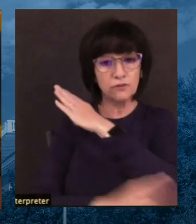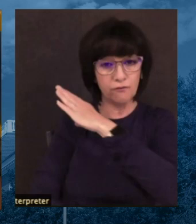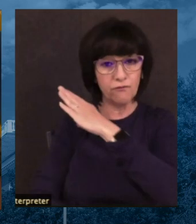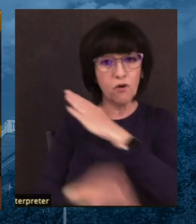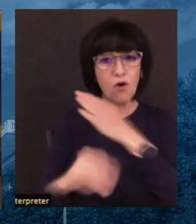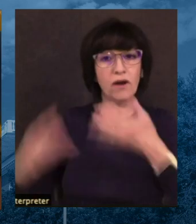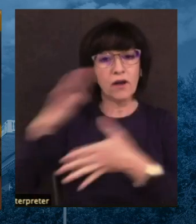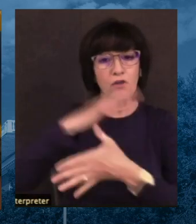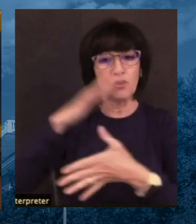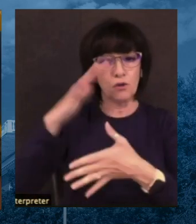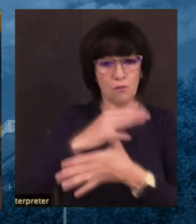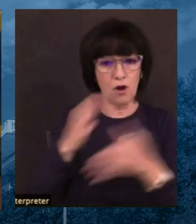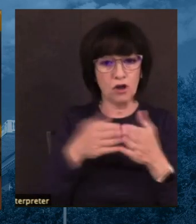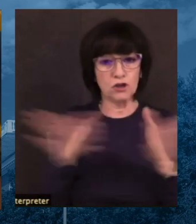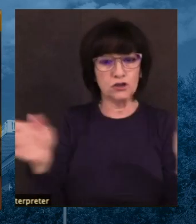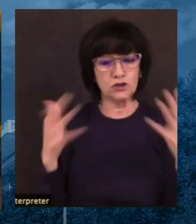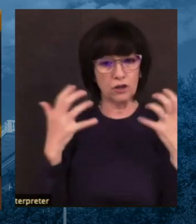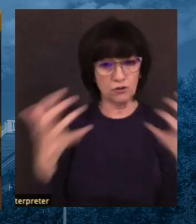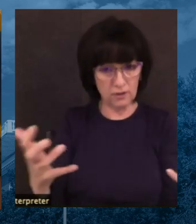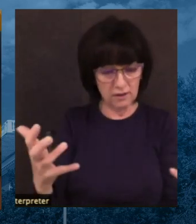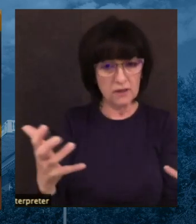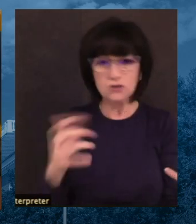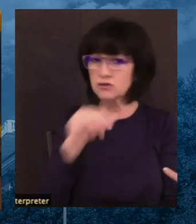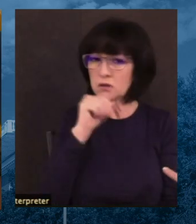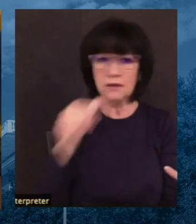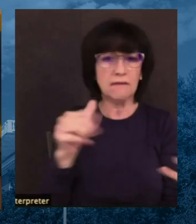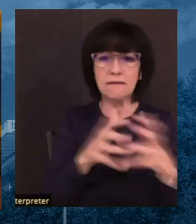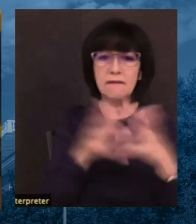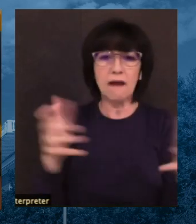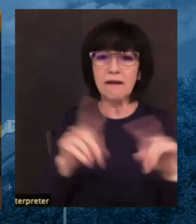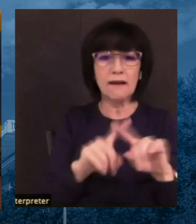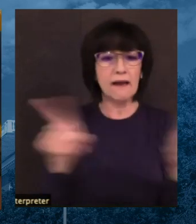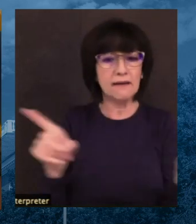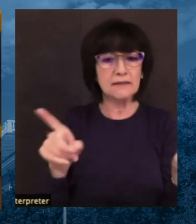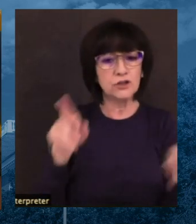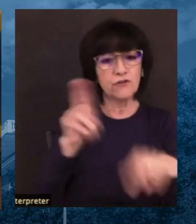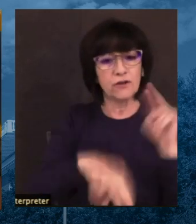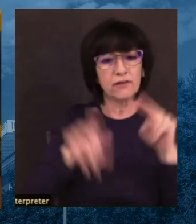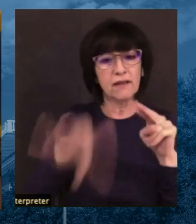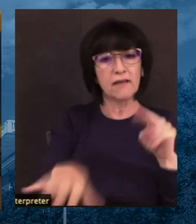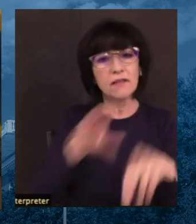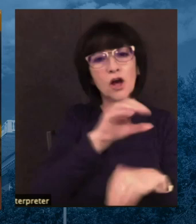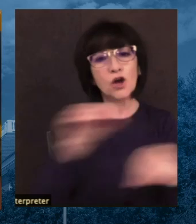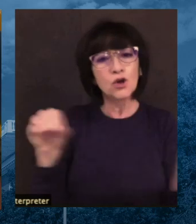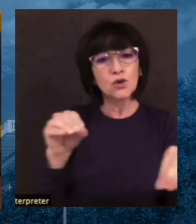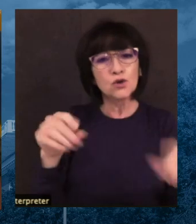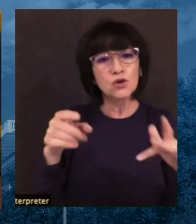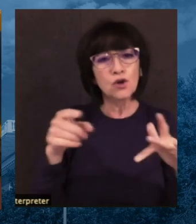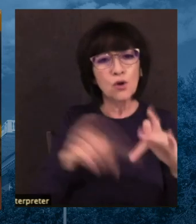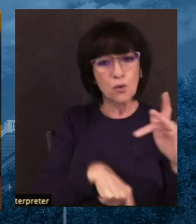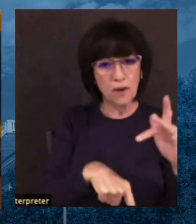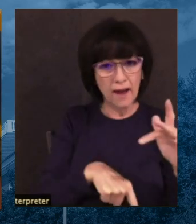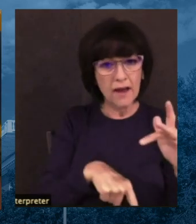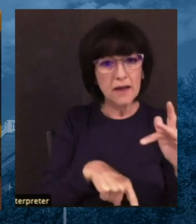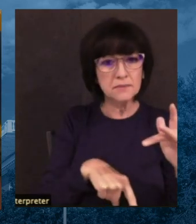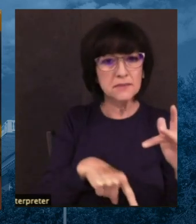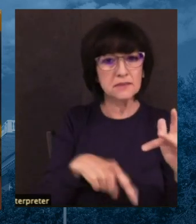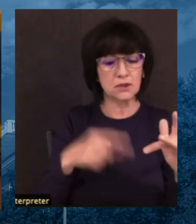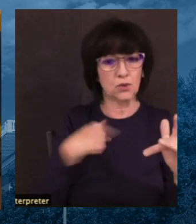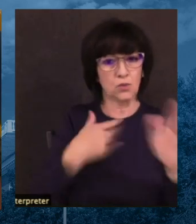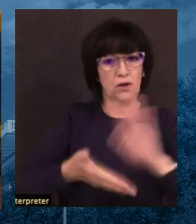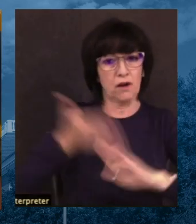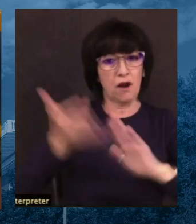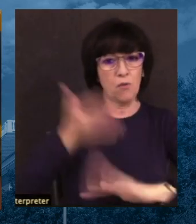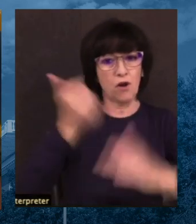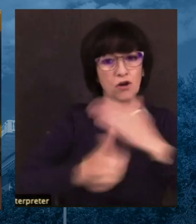general election. Not a lot different than the no absentee system that we've been operating under with respect to local